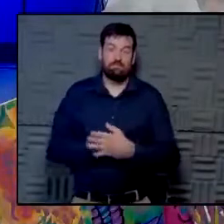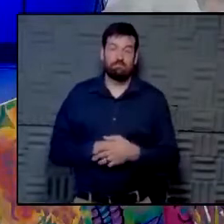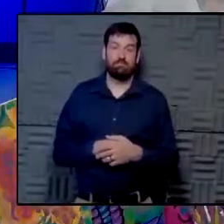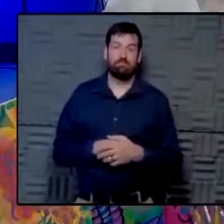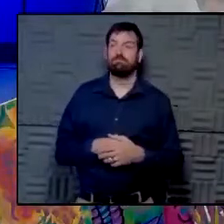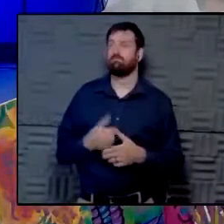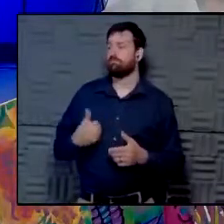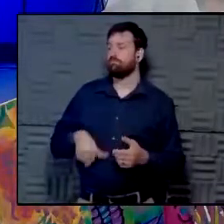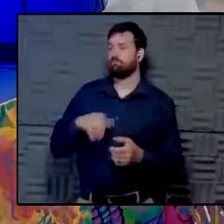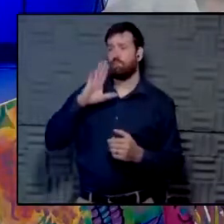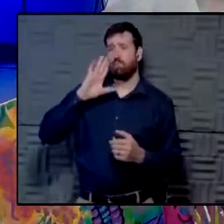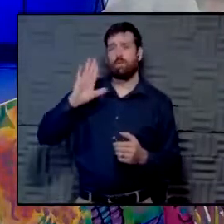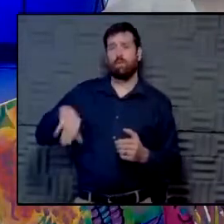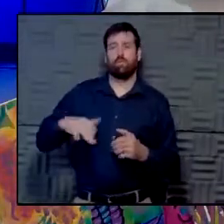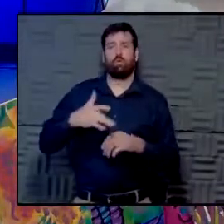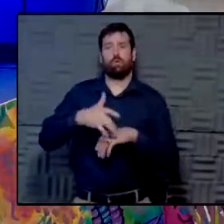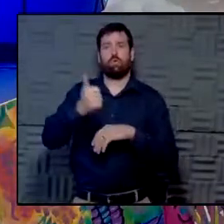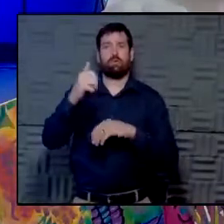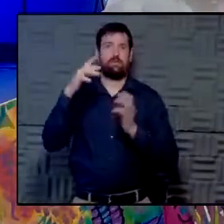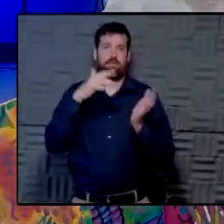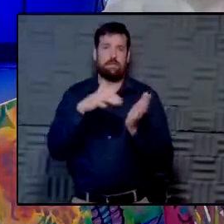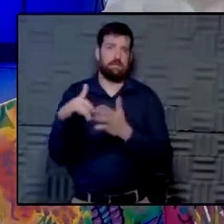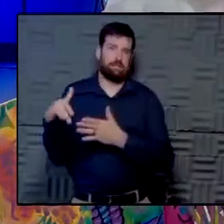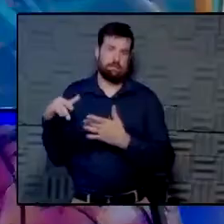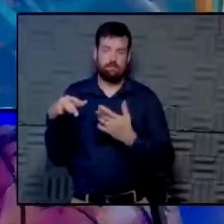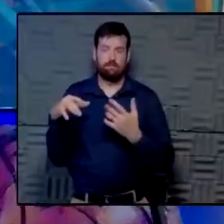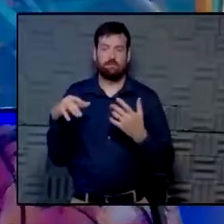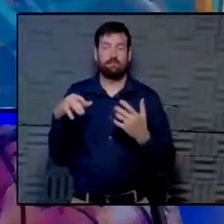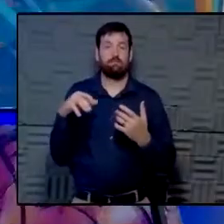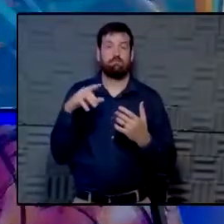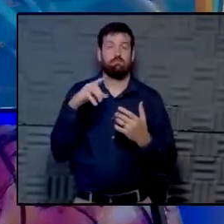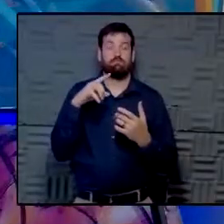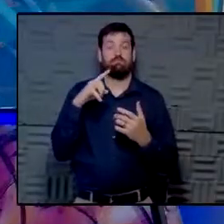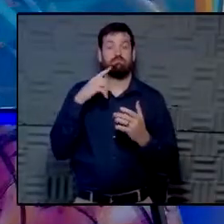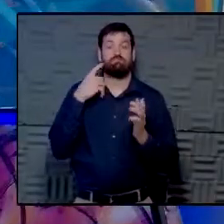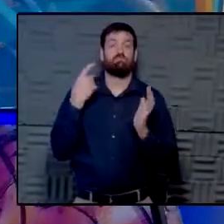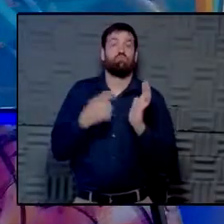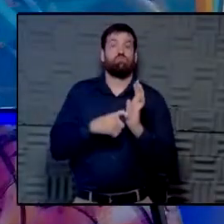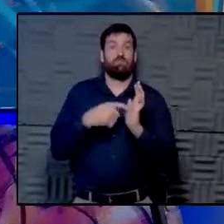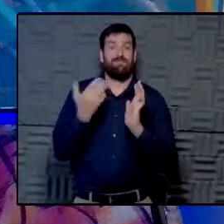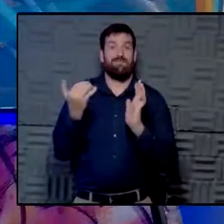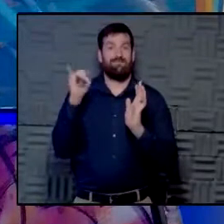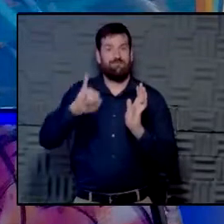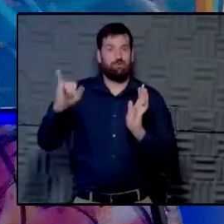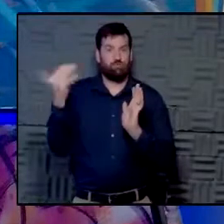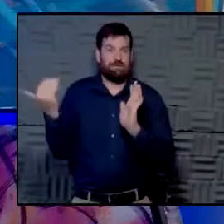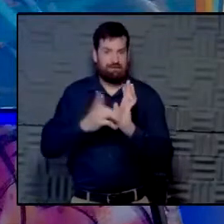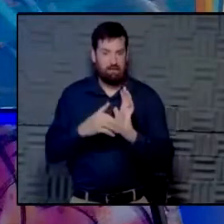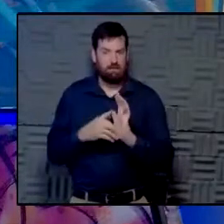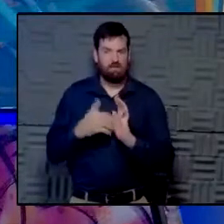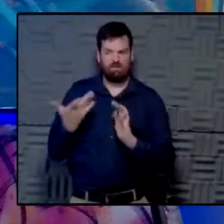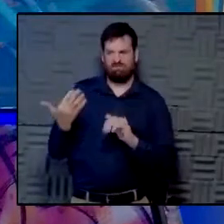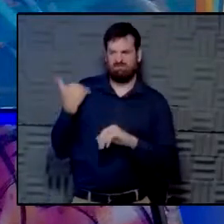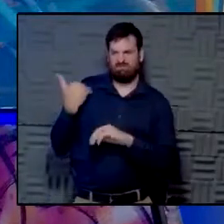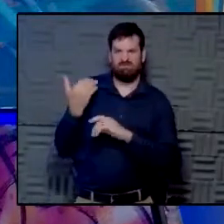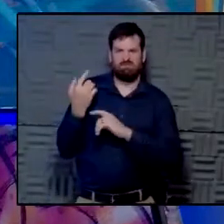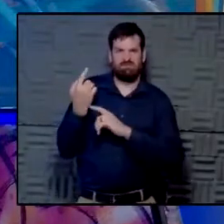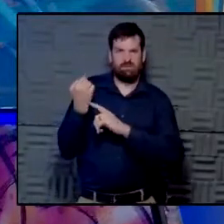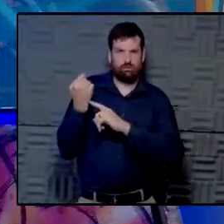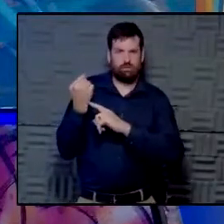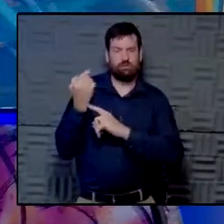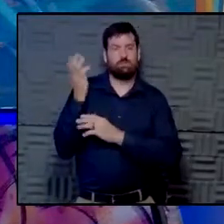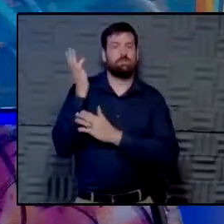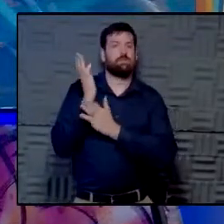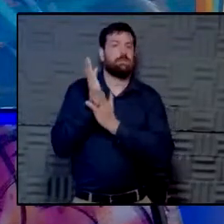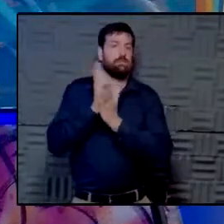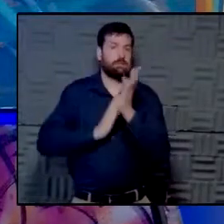Yeah, and we know from early studies when reinfection was first noted, fairly early on in the pandemic last year, some